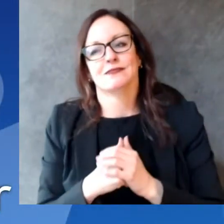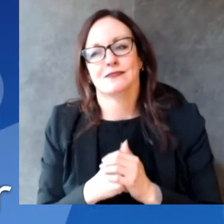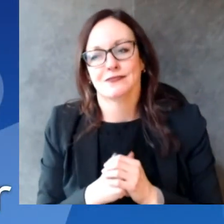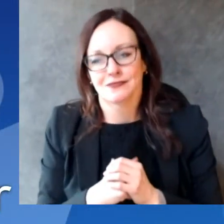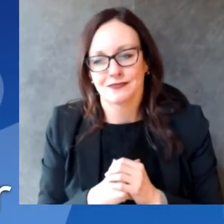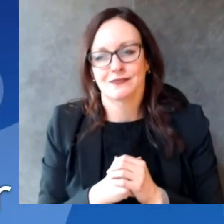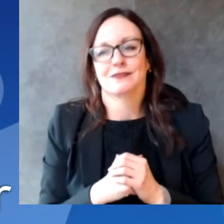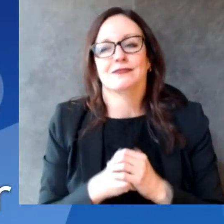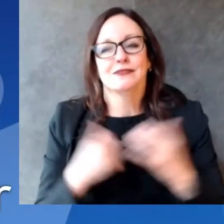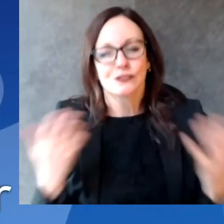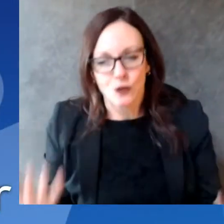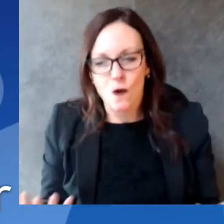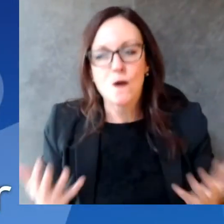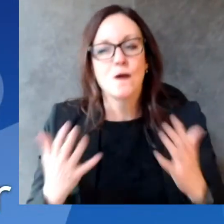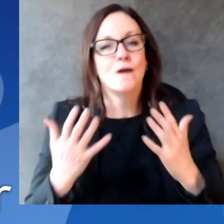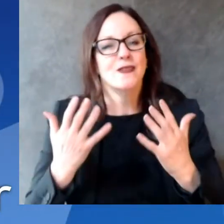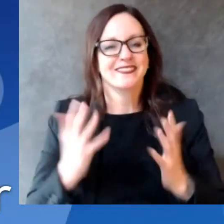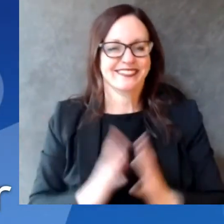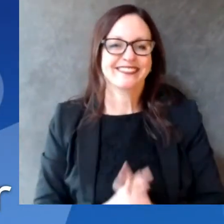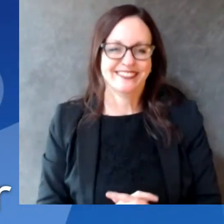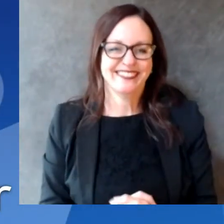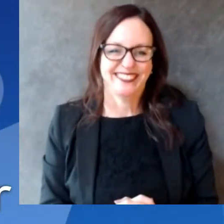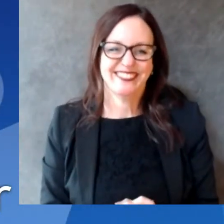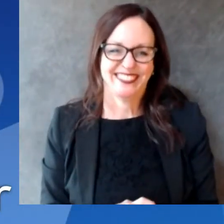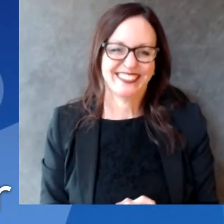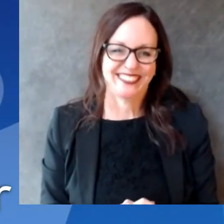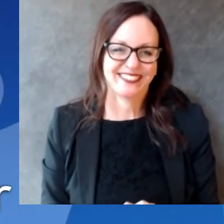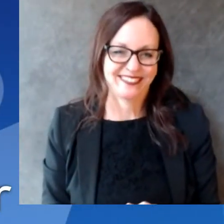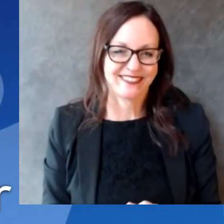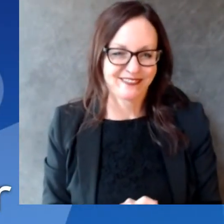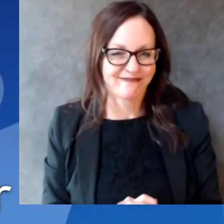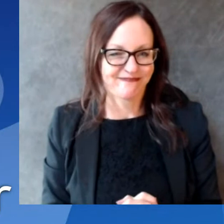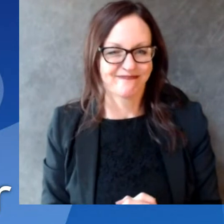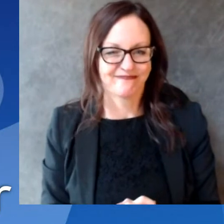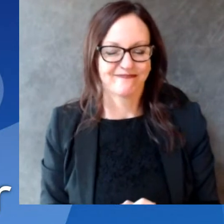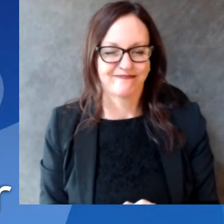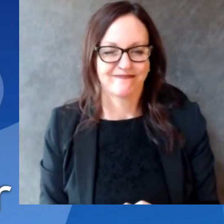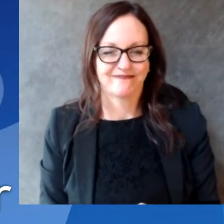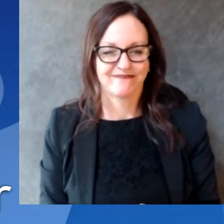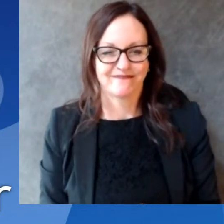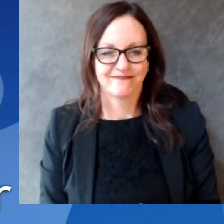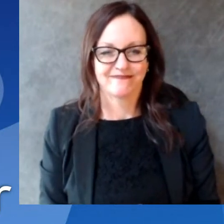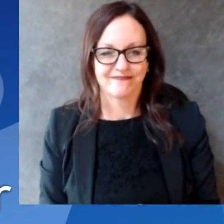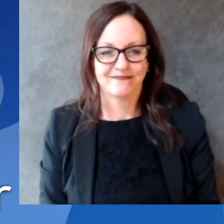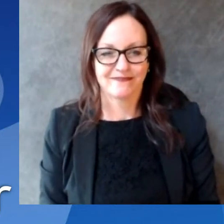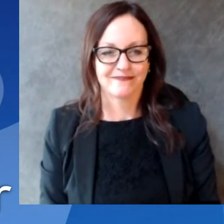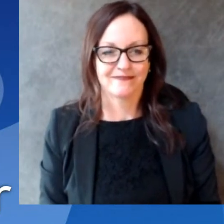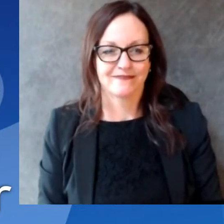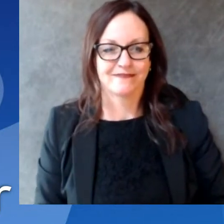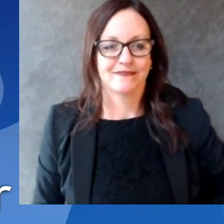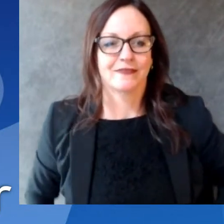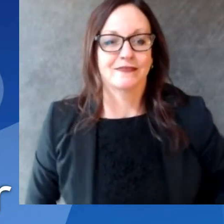Thank you for that. Let's go now to Gabby Bachara, WISC in Madison.